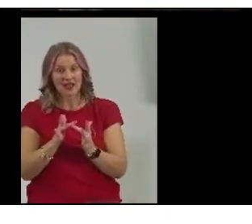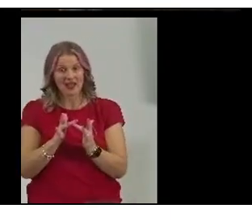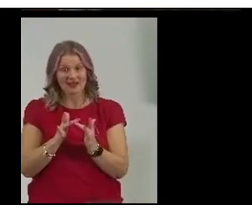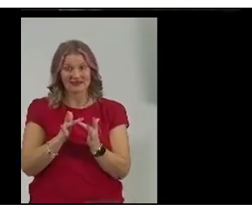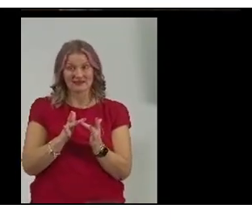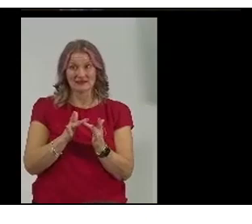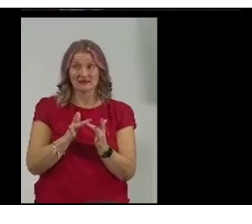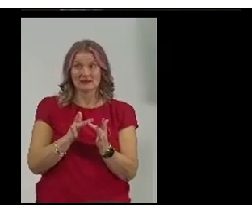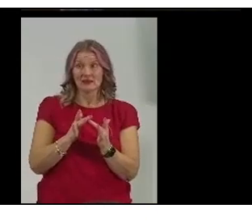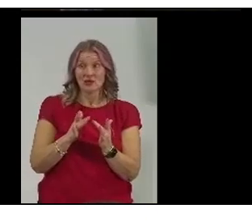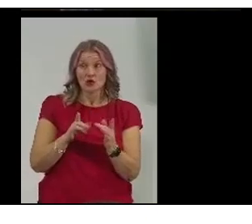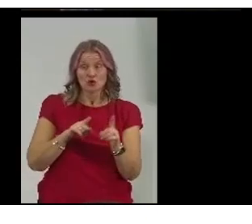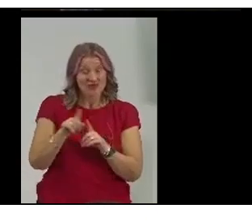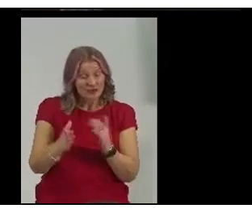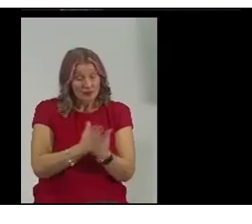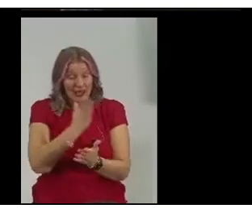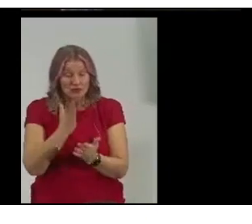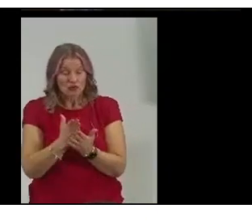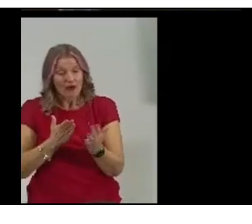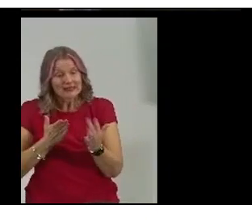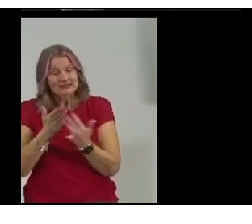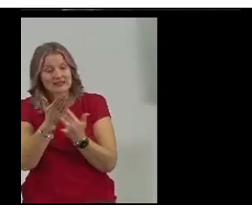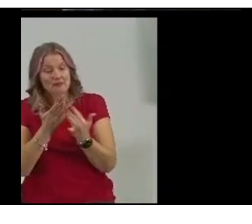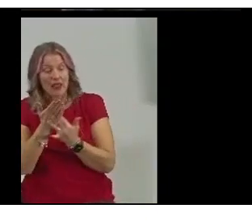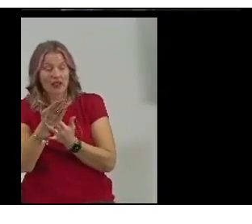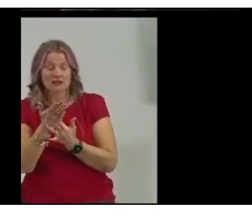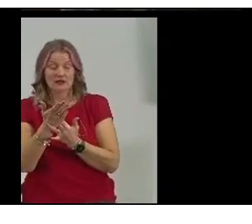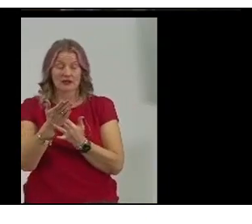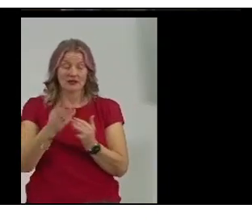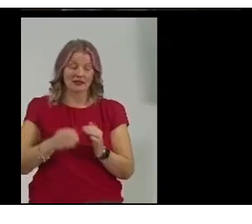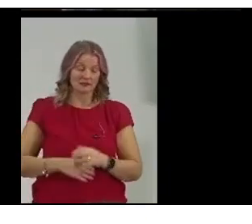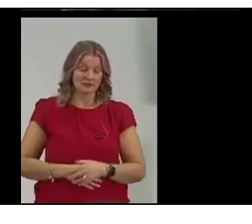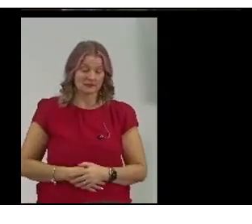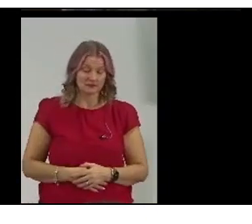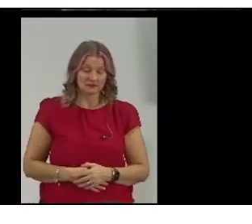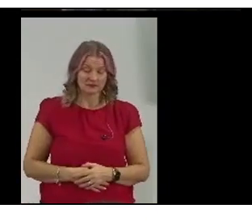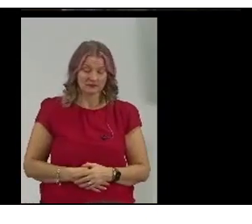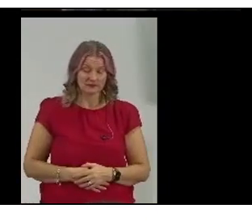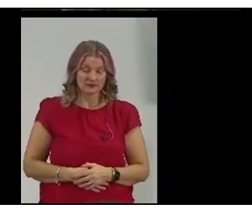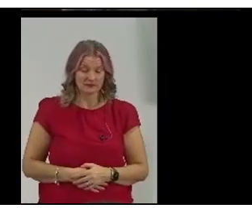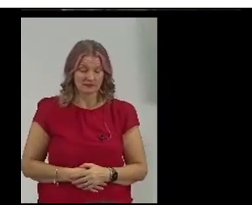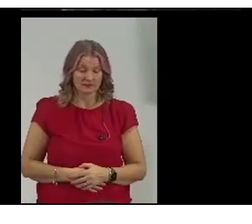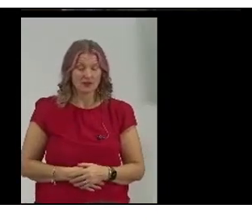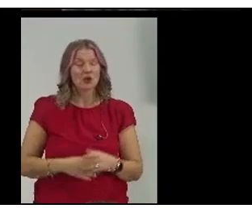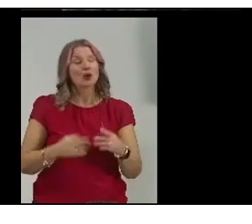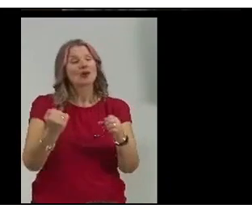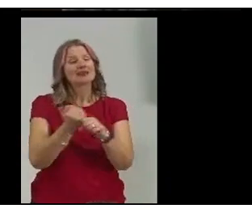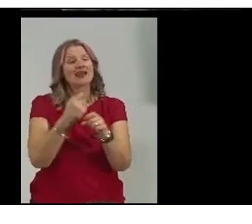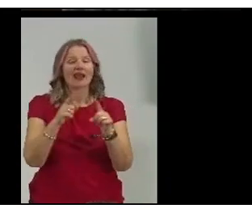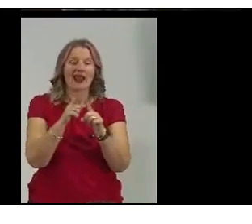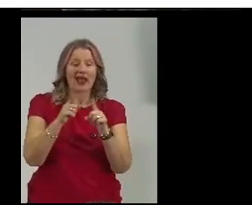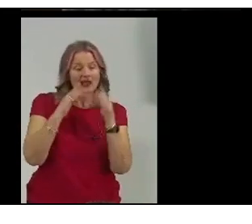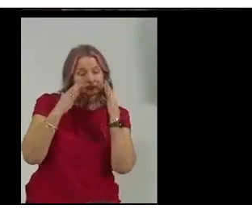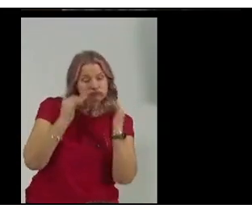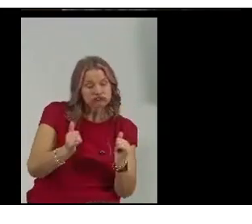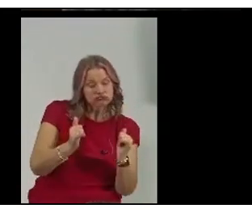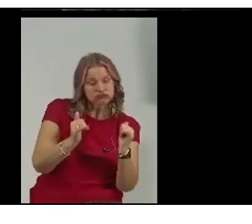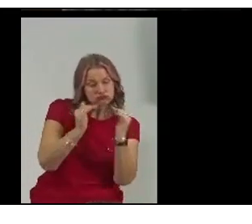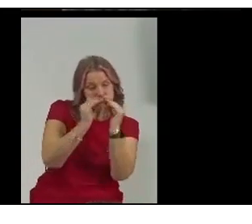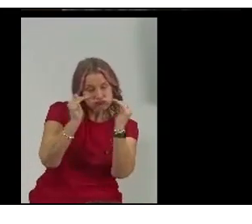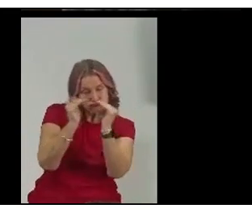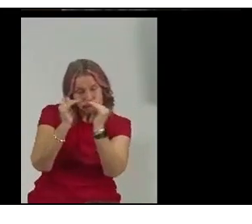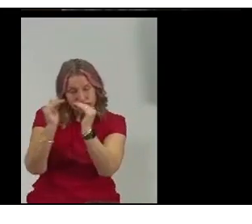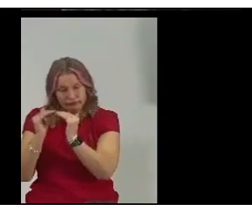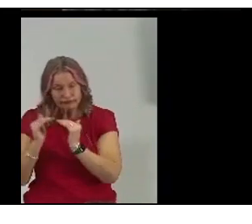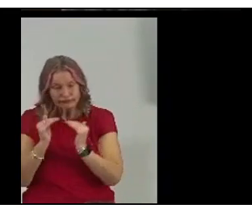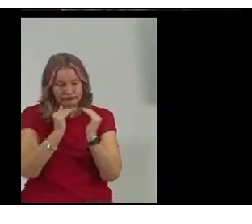digitally accessible across all our markets. And even in a market like UAE, we did a benchmarking and our website was the most accessible